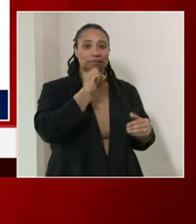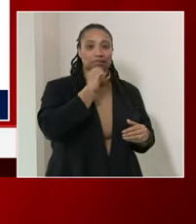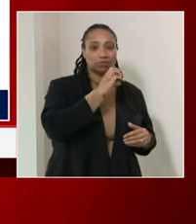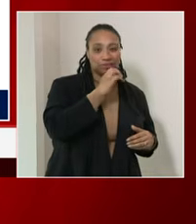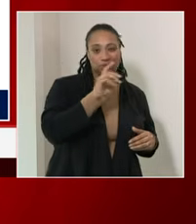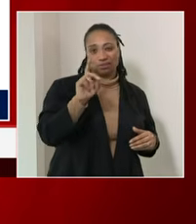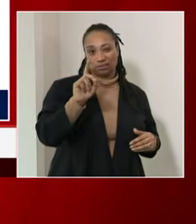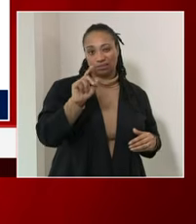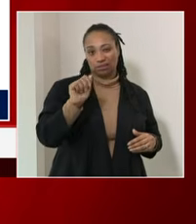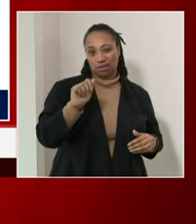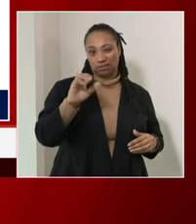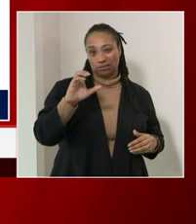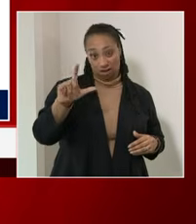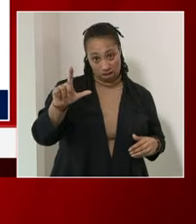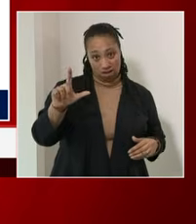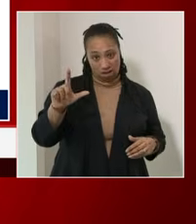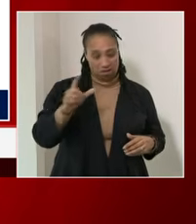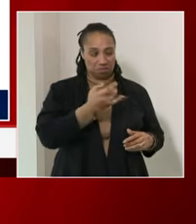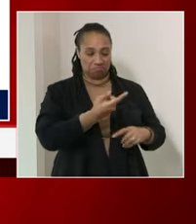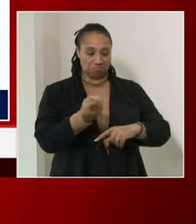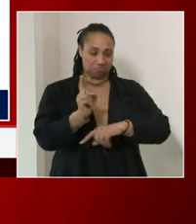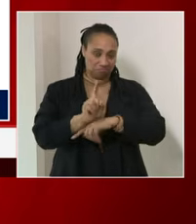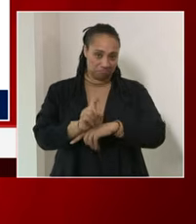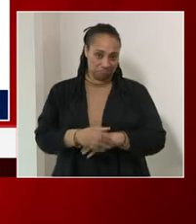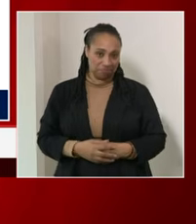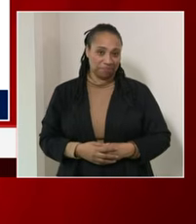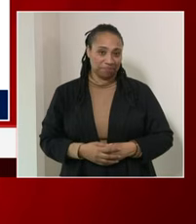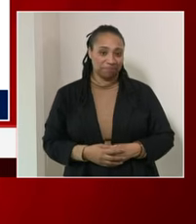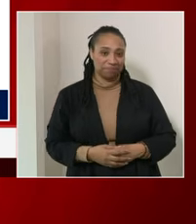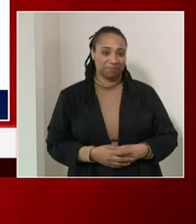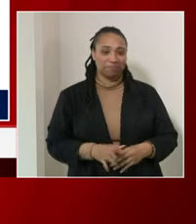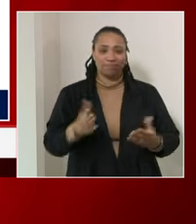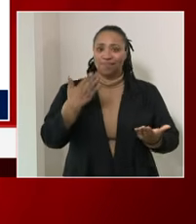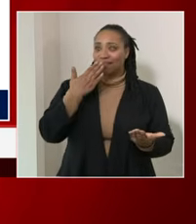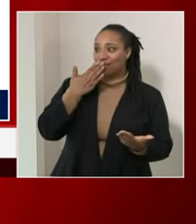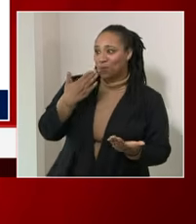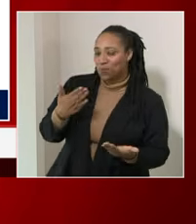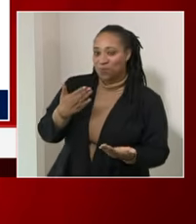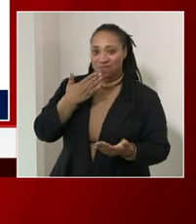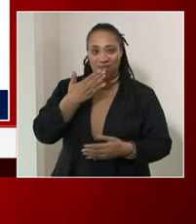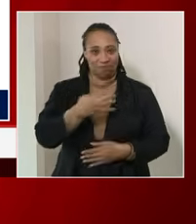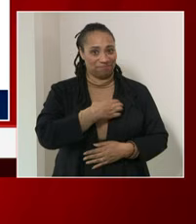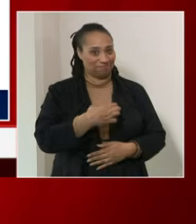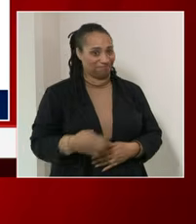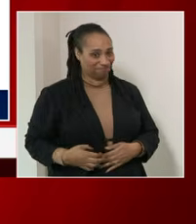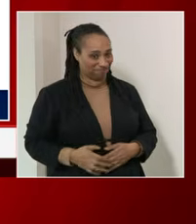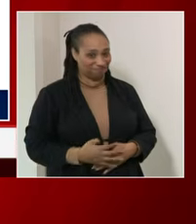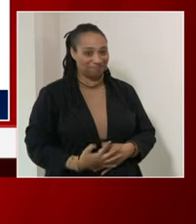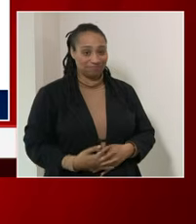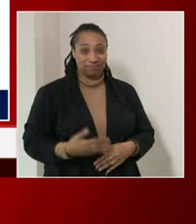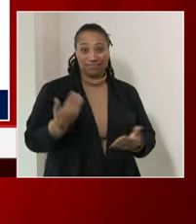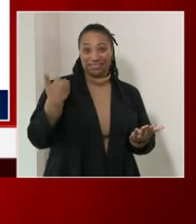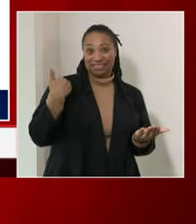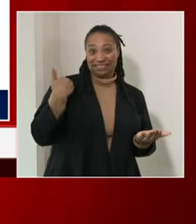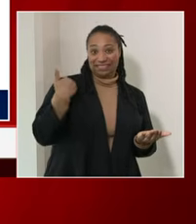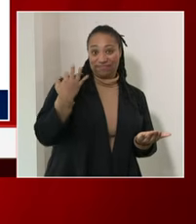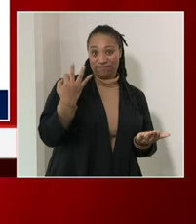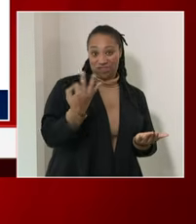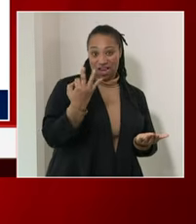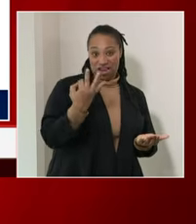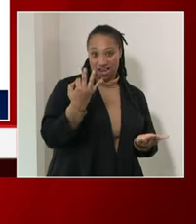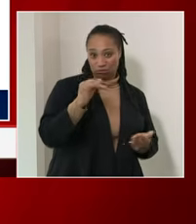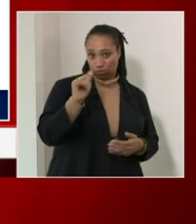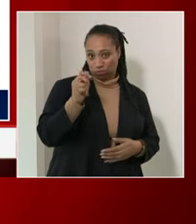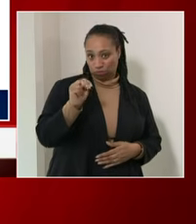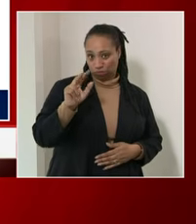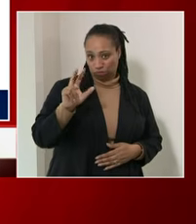Thank you, Mayor. Good morning, everyone. On Friday, January 30th, the Department of Aging and Community Living,